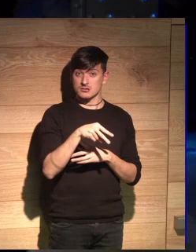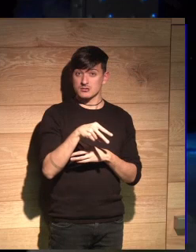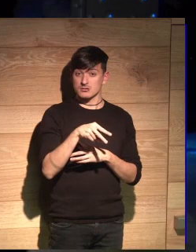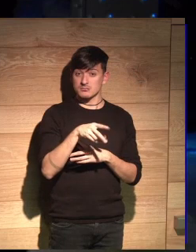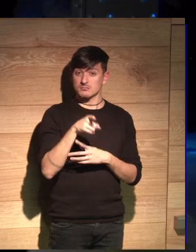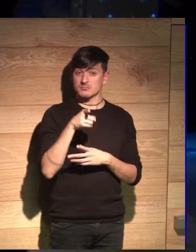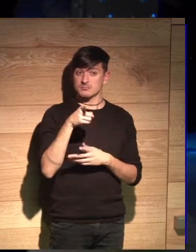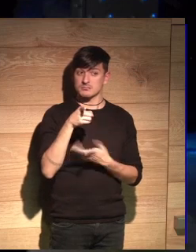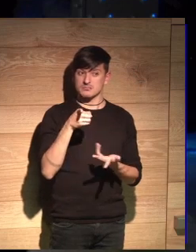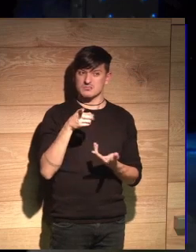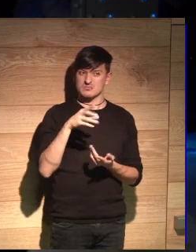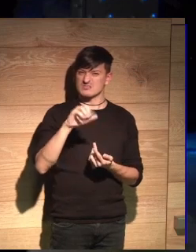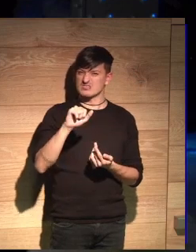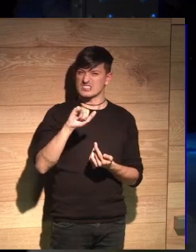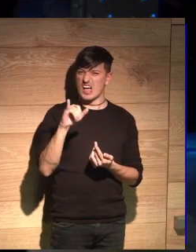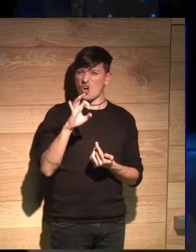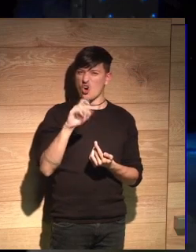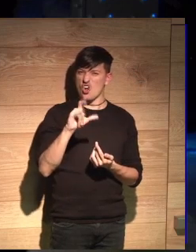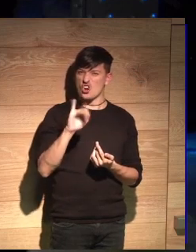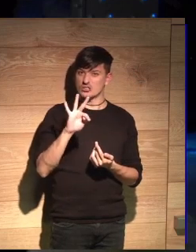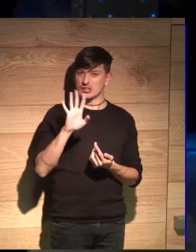they discover axolotls